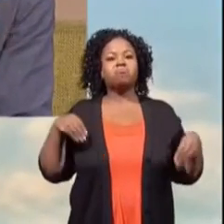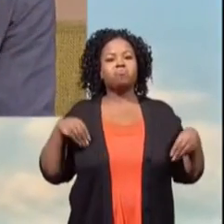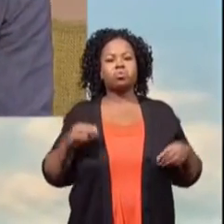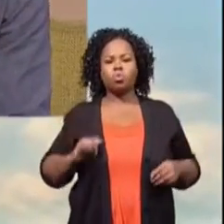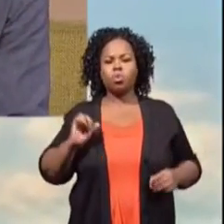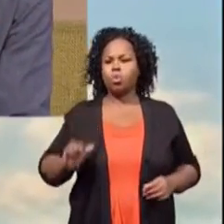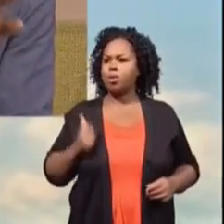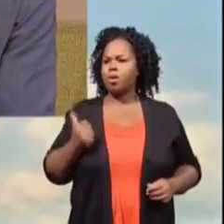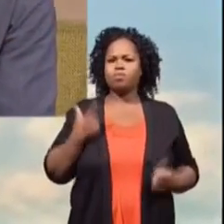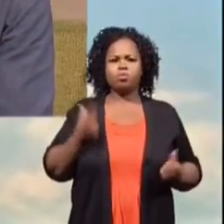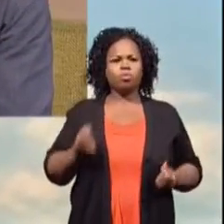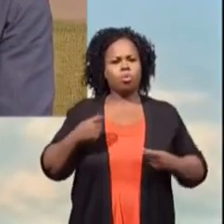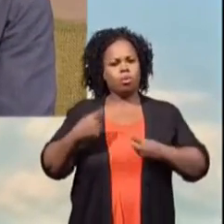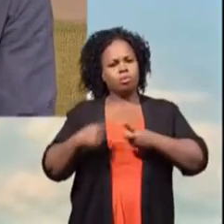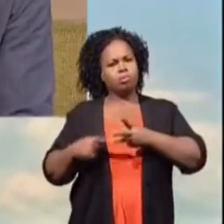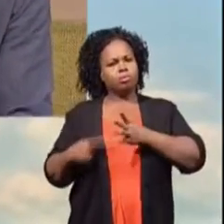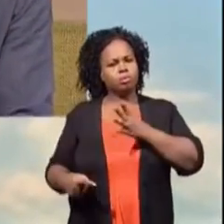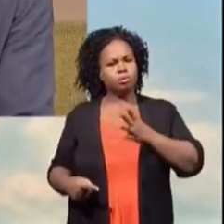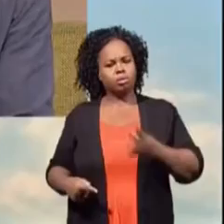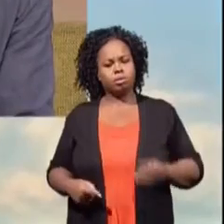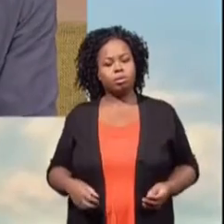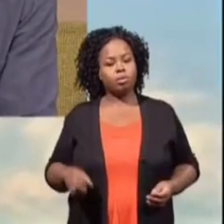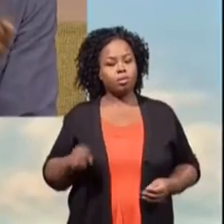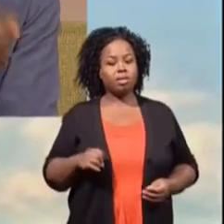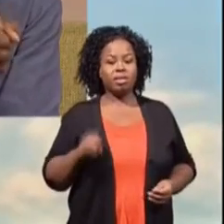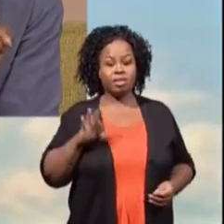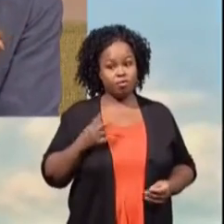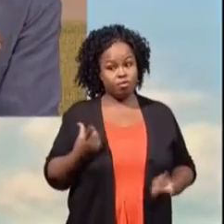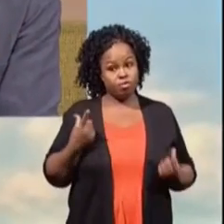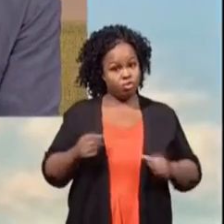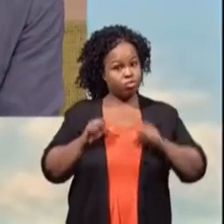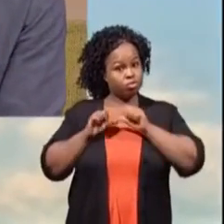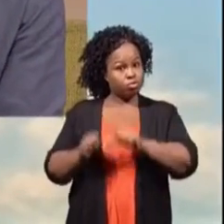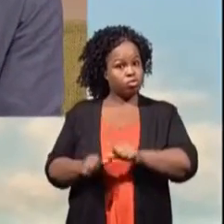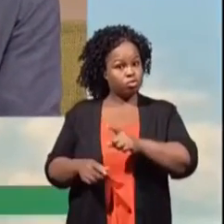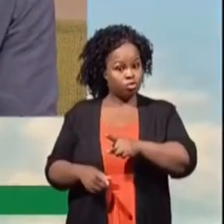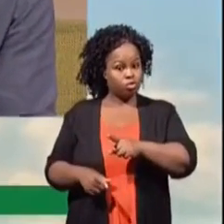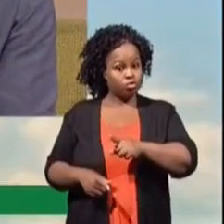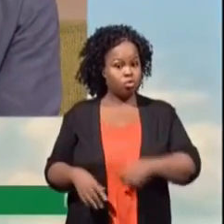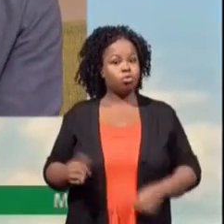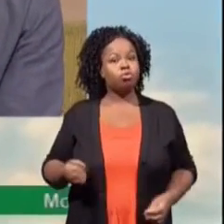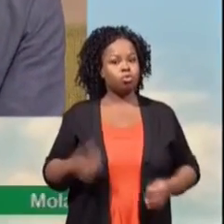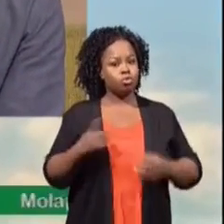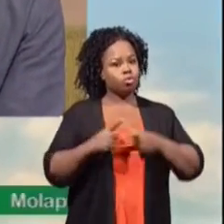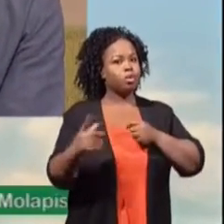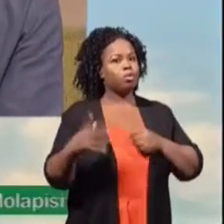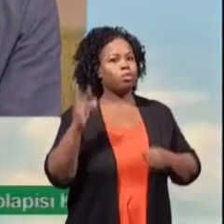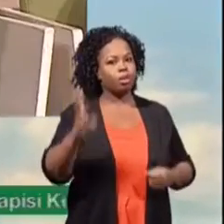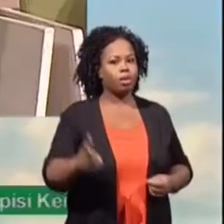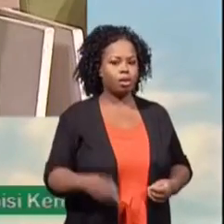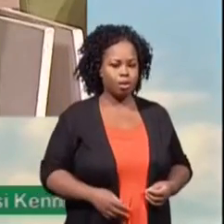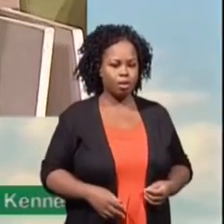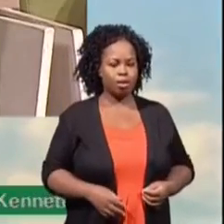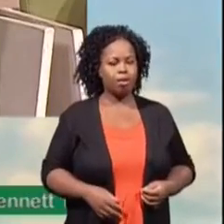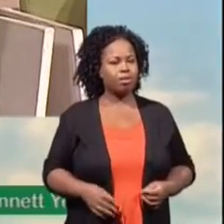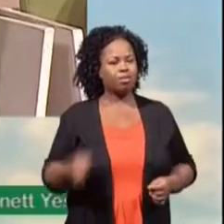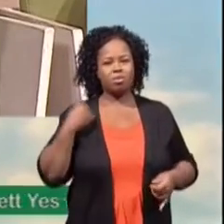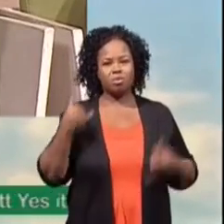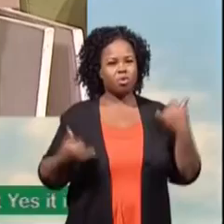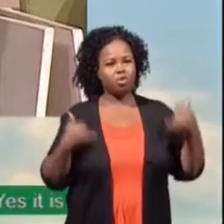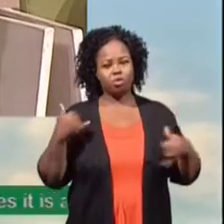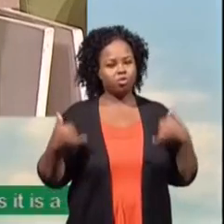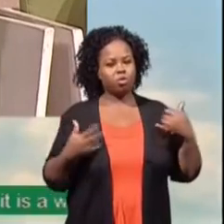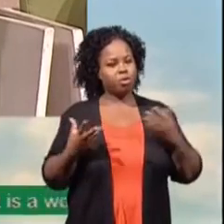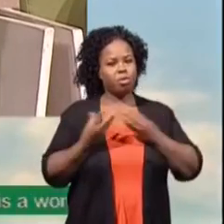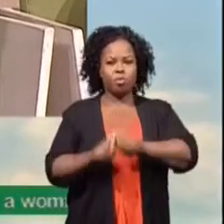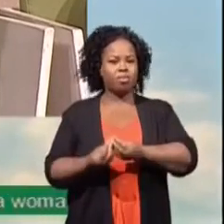awenzi niks unkosikazi wakho wenza yonke lento le if uzoqhubeka kanje lo nkosikazi uzomluza lo and